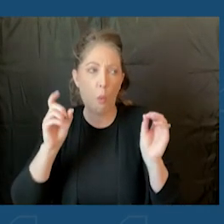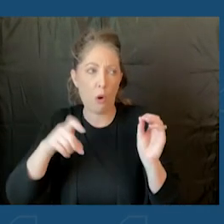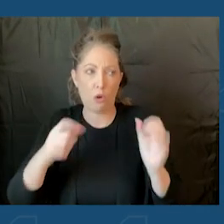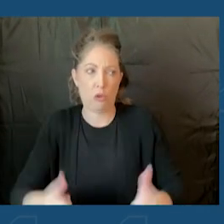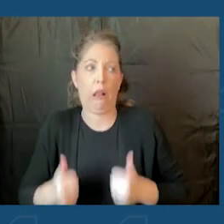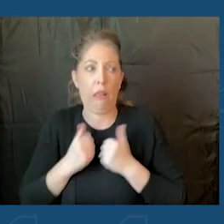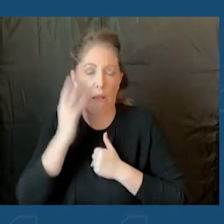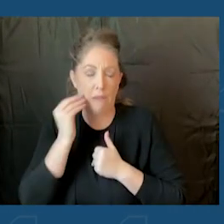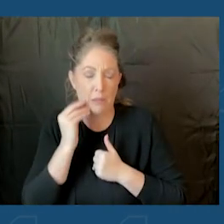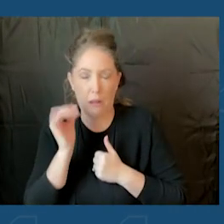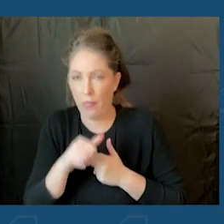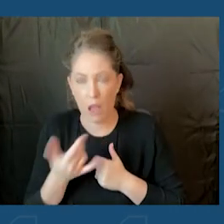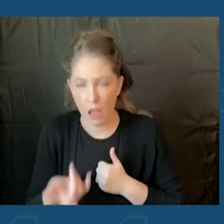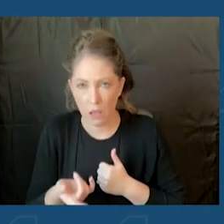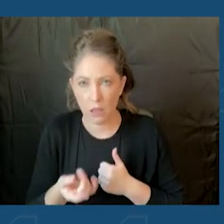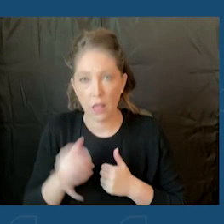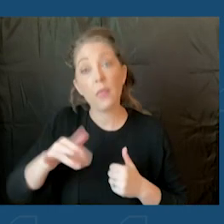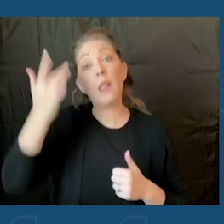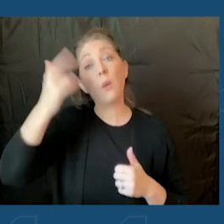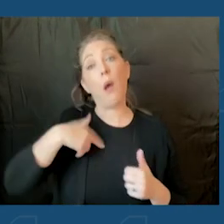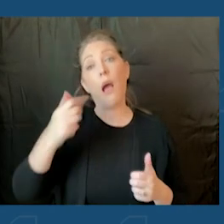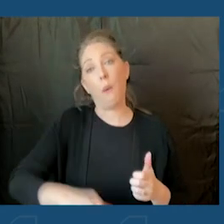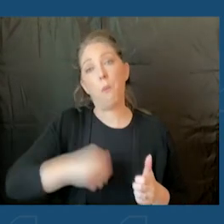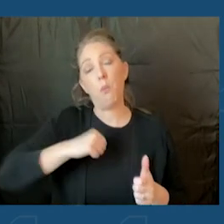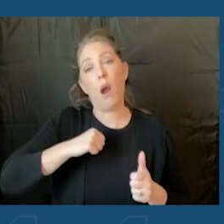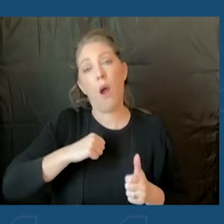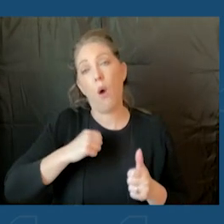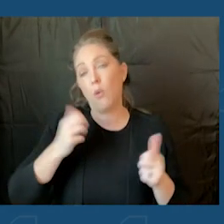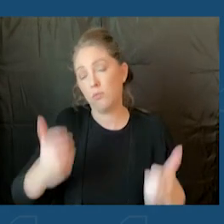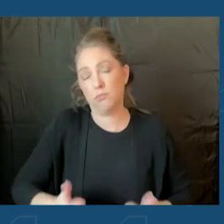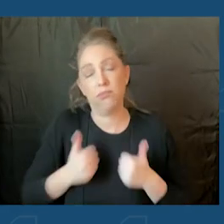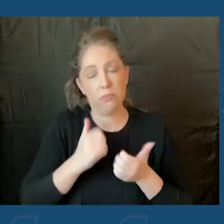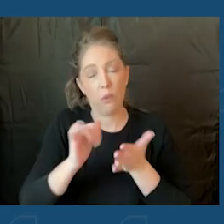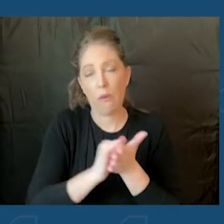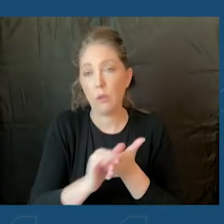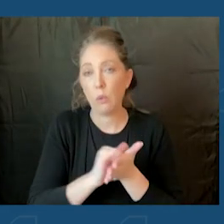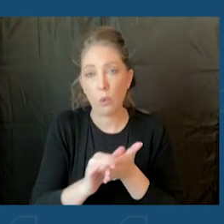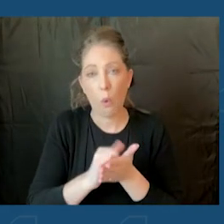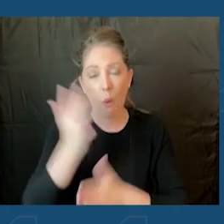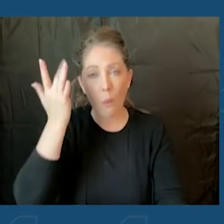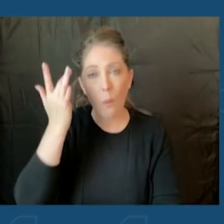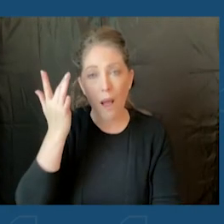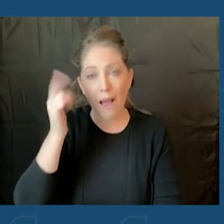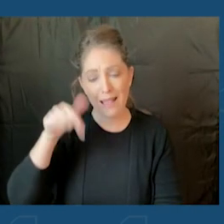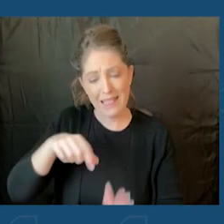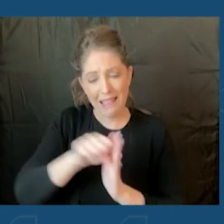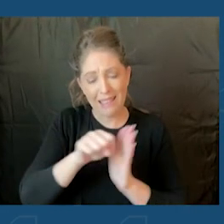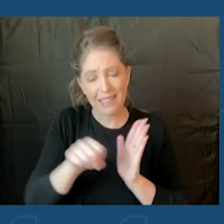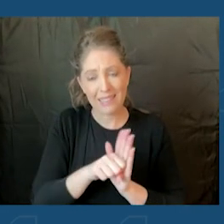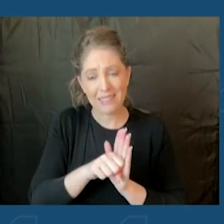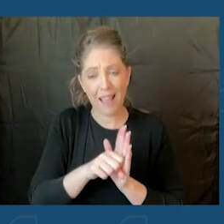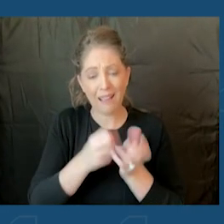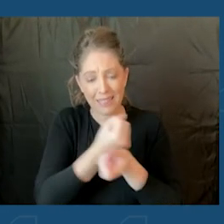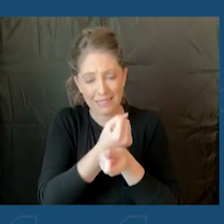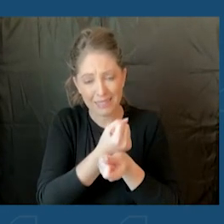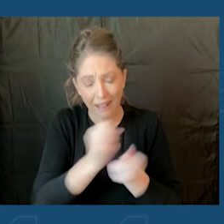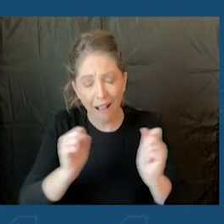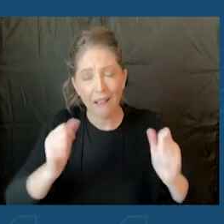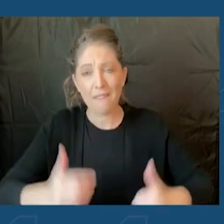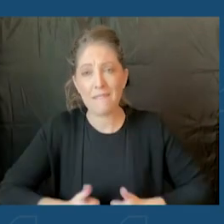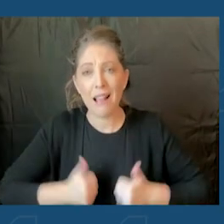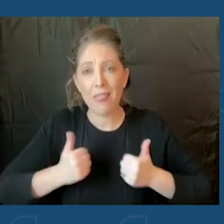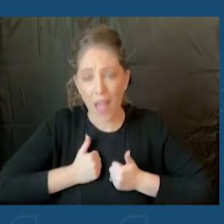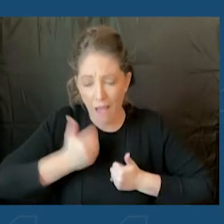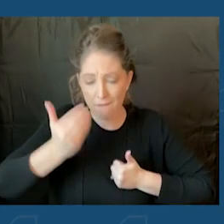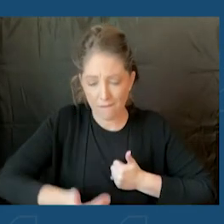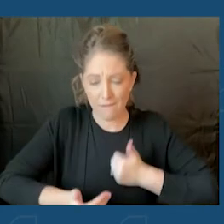proud to live in New York, a state that has made life-saving gains that we have all had a hand in accomplishing.